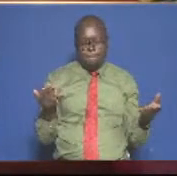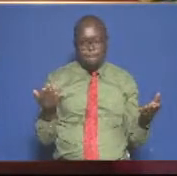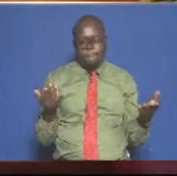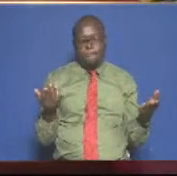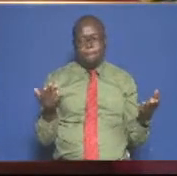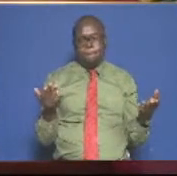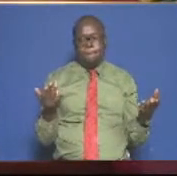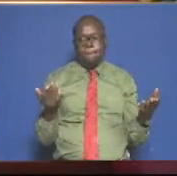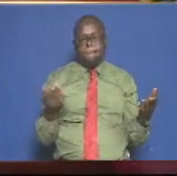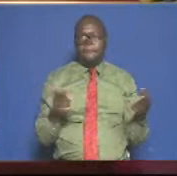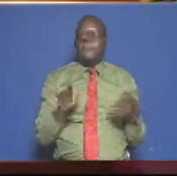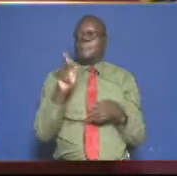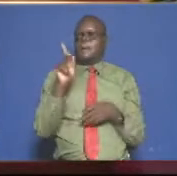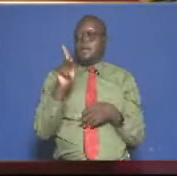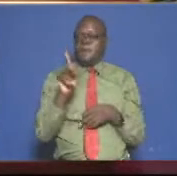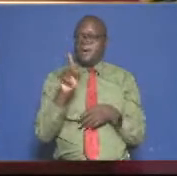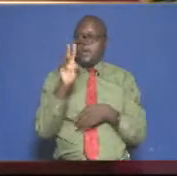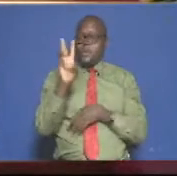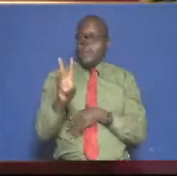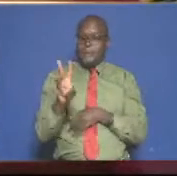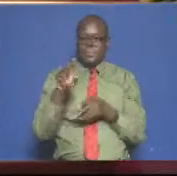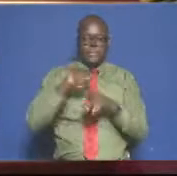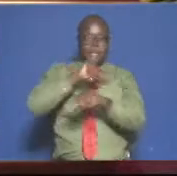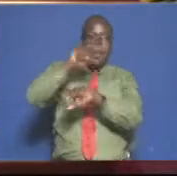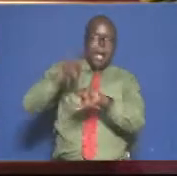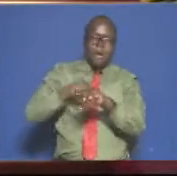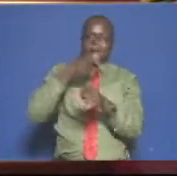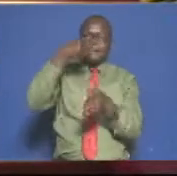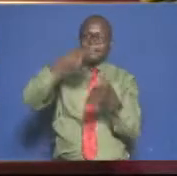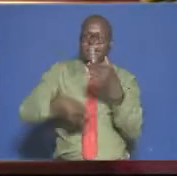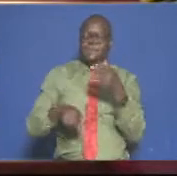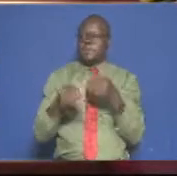it is in kilowatt hours and the charges, which is almost